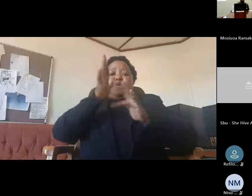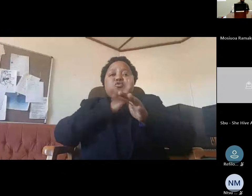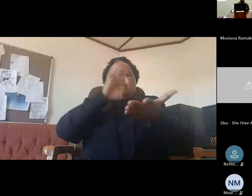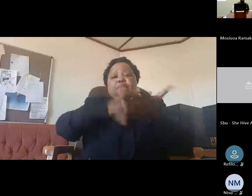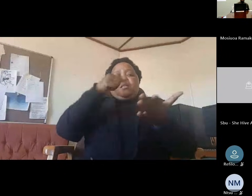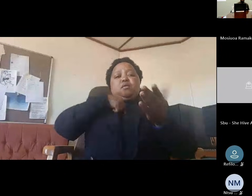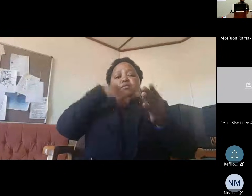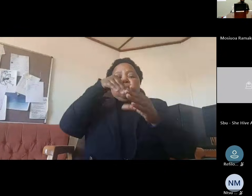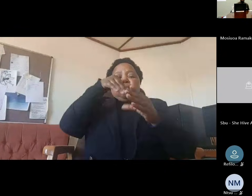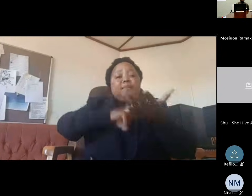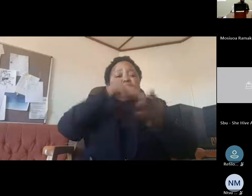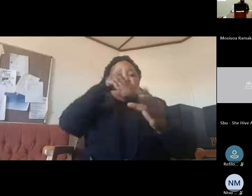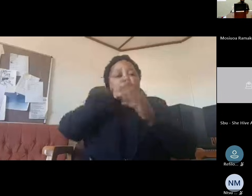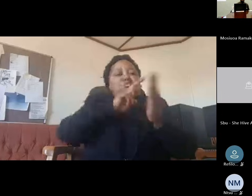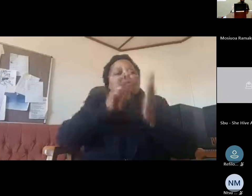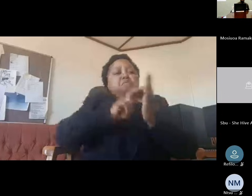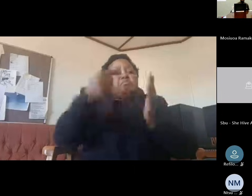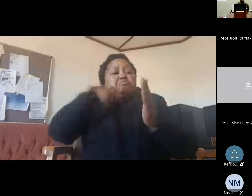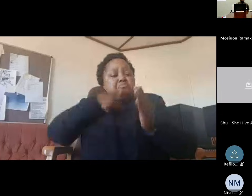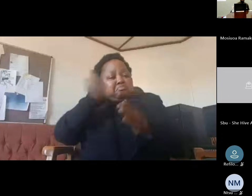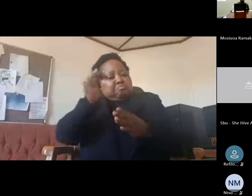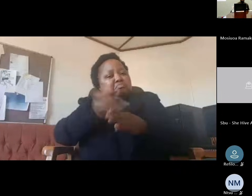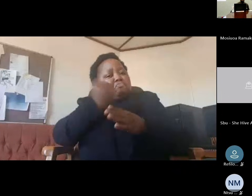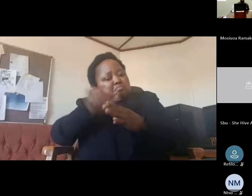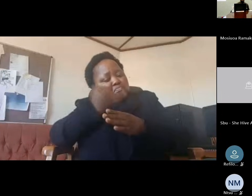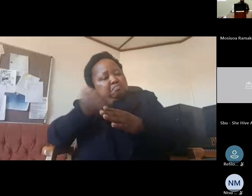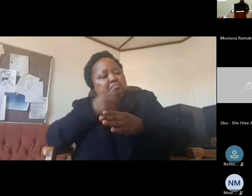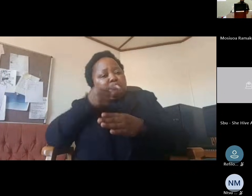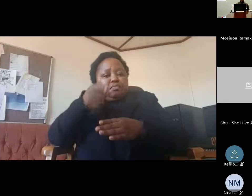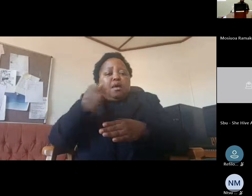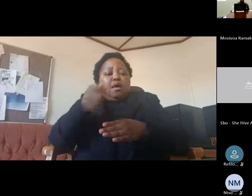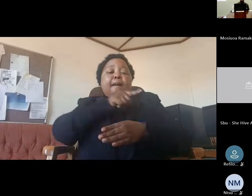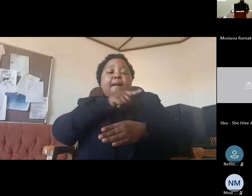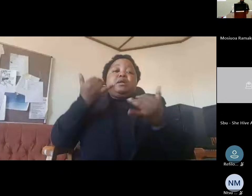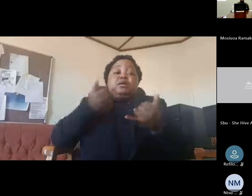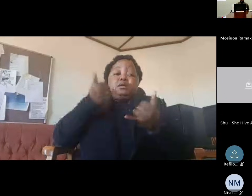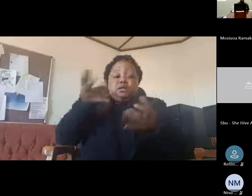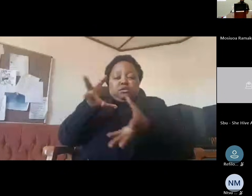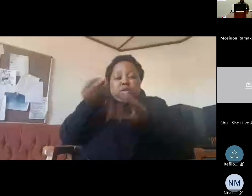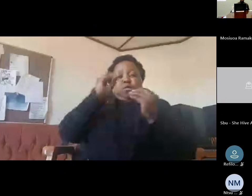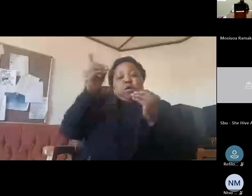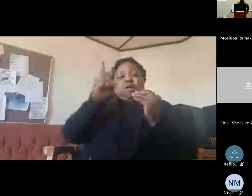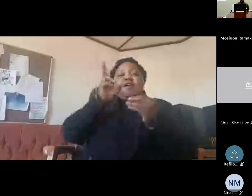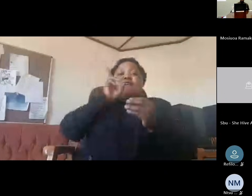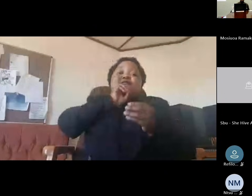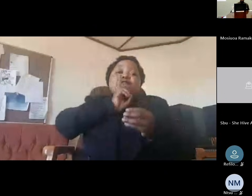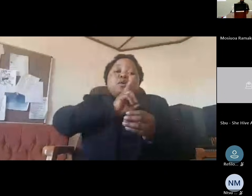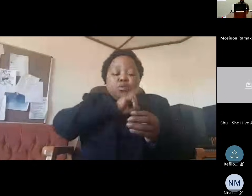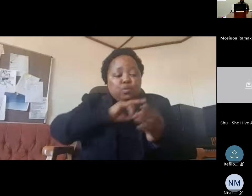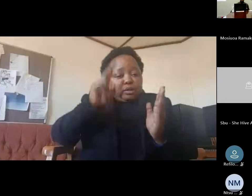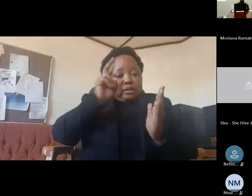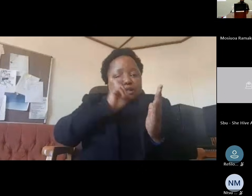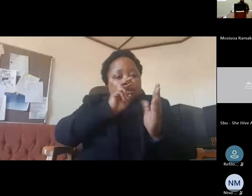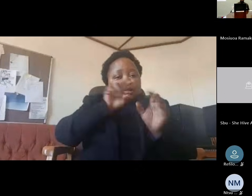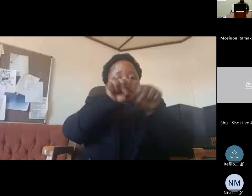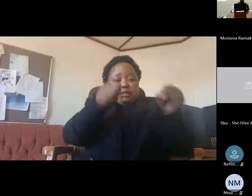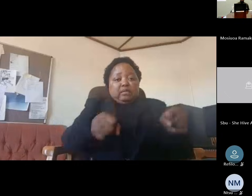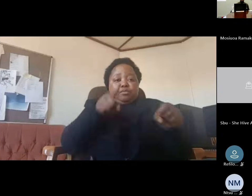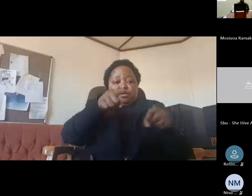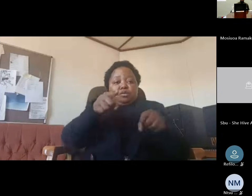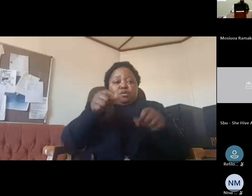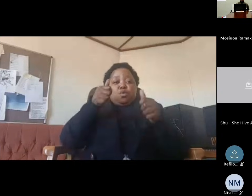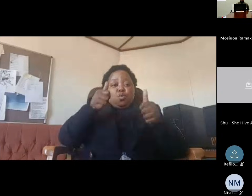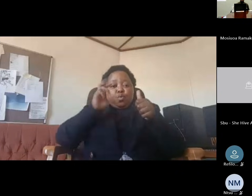person, she still upholds those value systems, which makes her a good mother, or a good wife, if I may